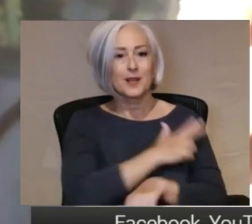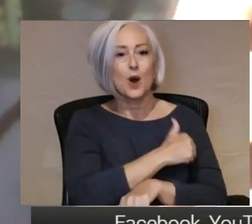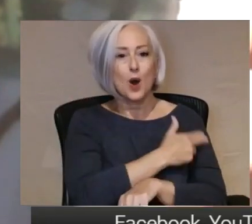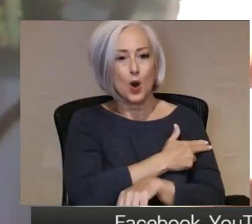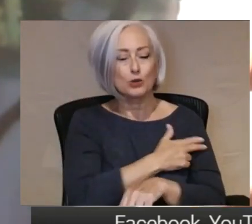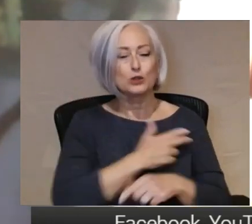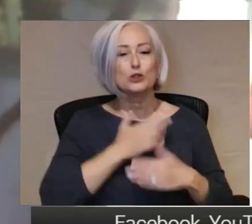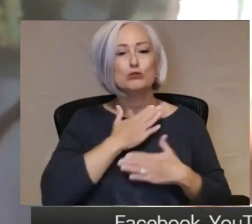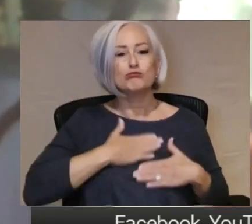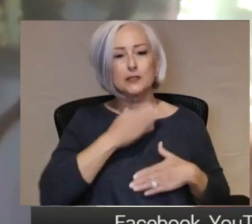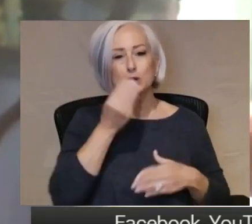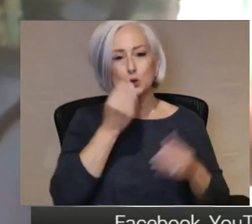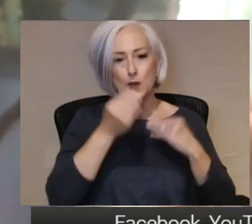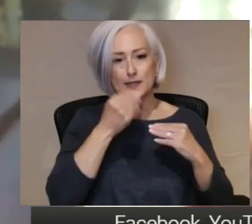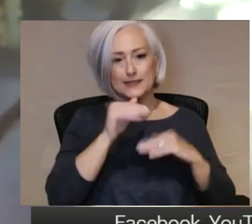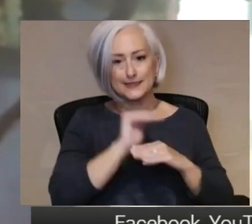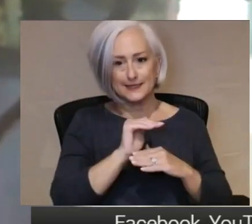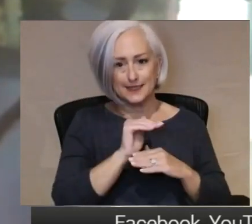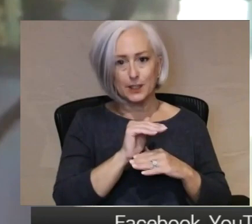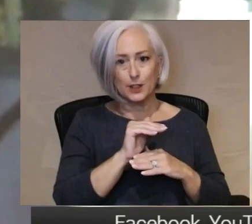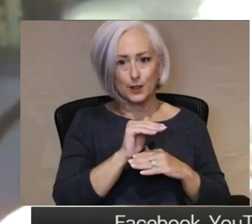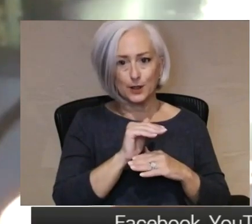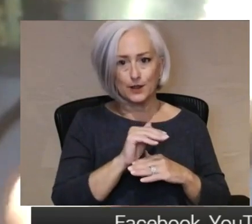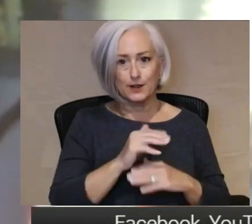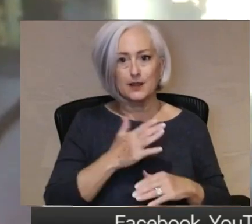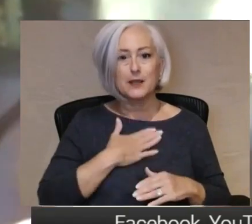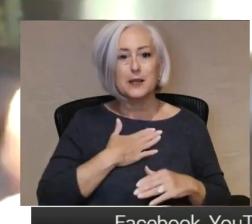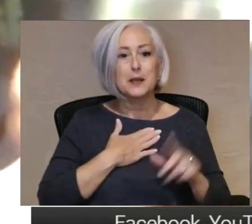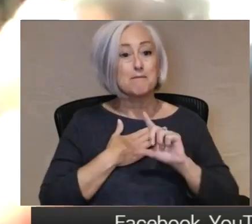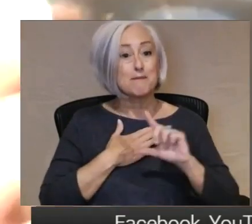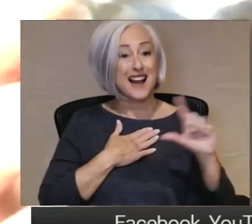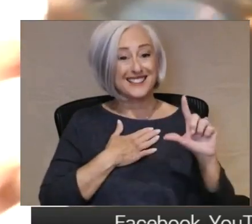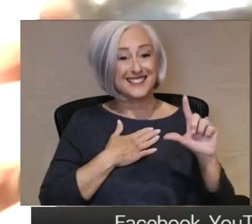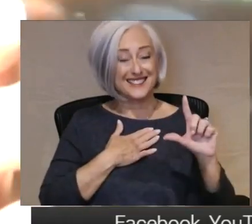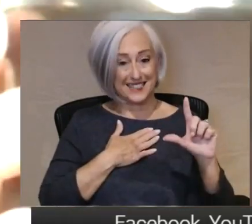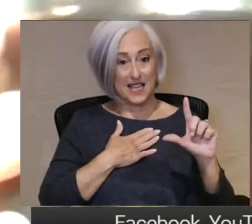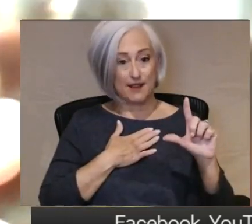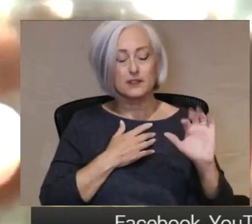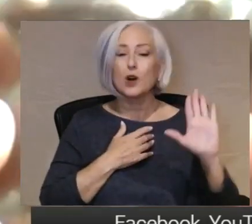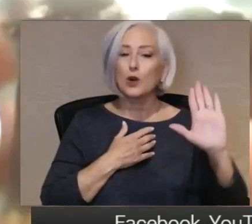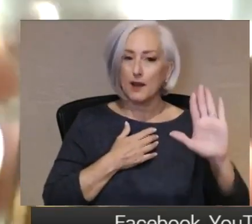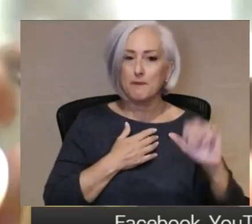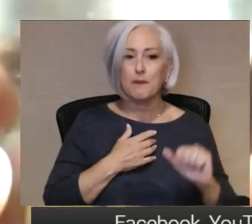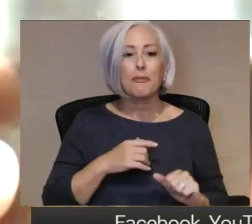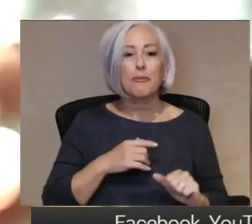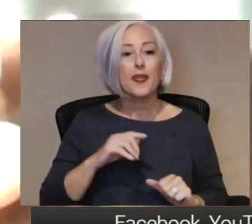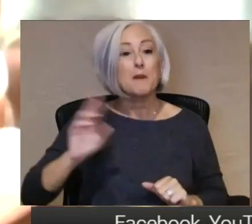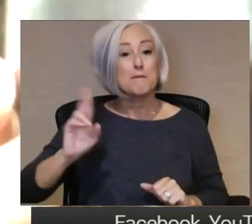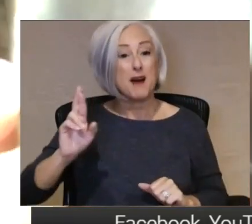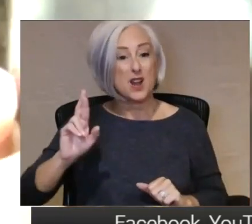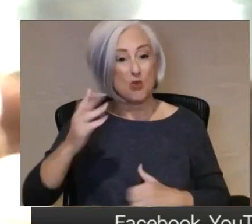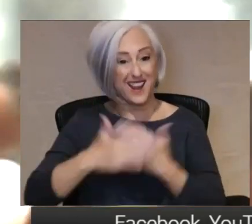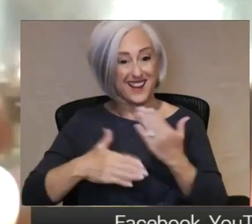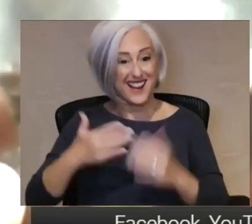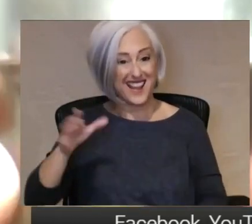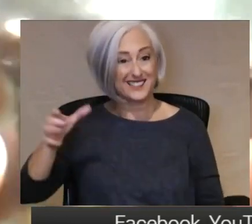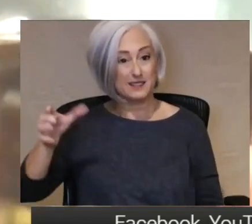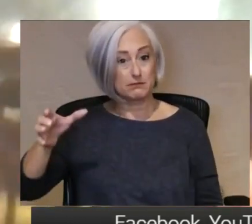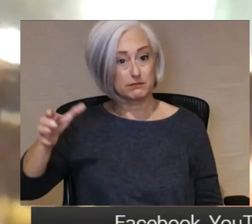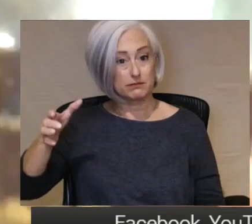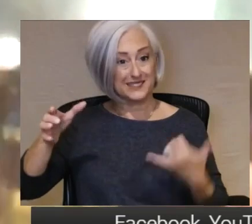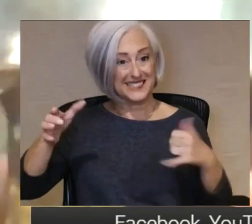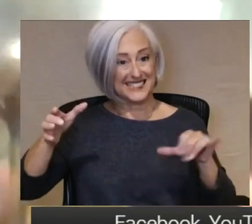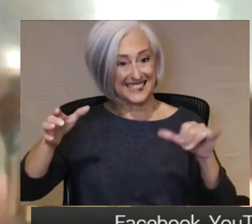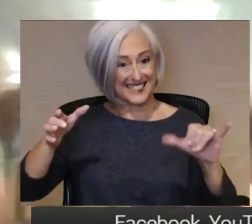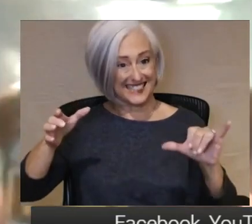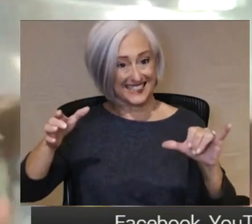dinner, and with my left hand, now I'm using my right here, so you can see I still have the tremor, so this is why I'm waiting for the